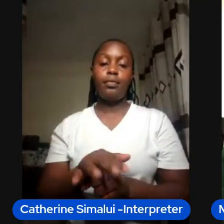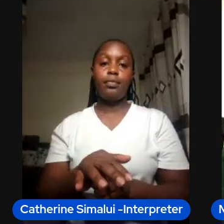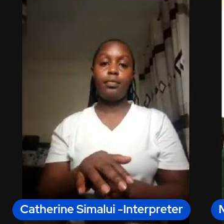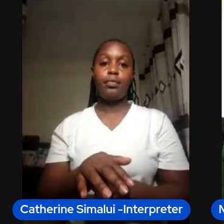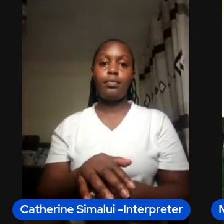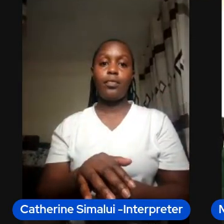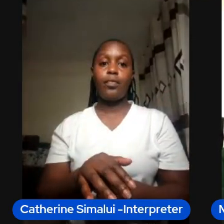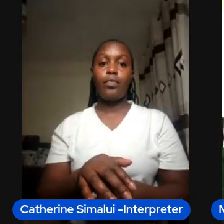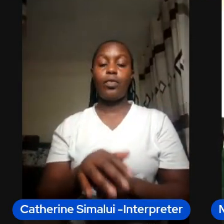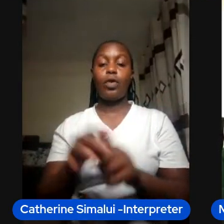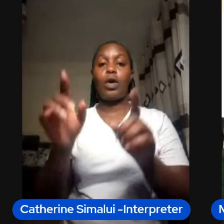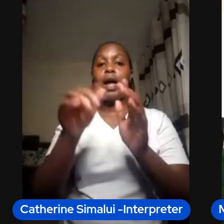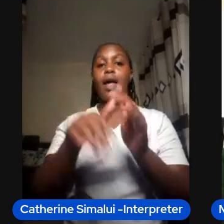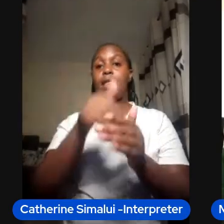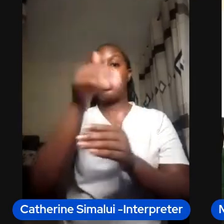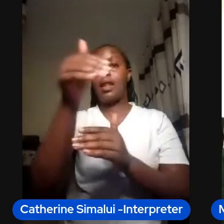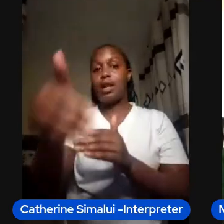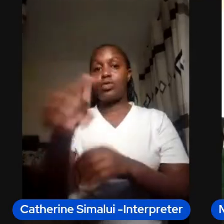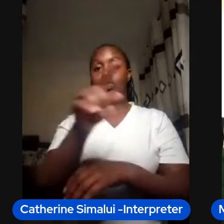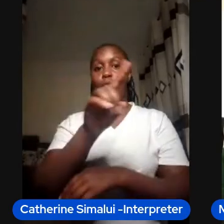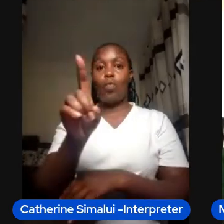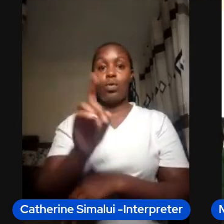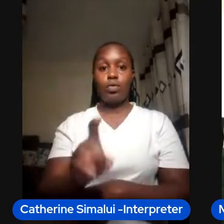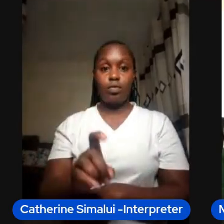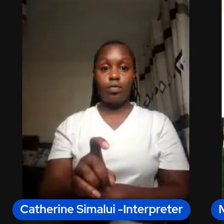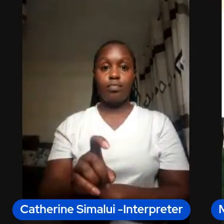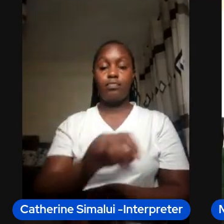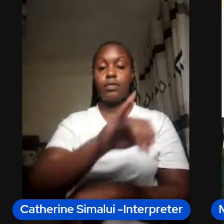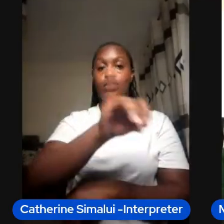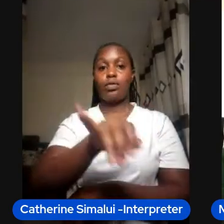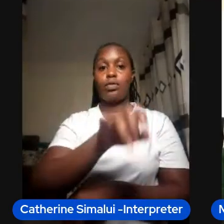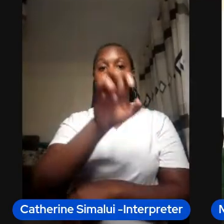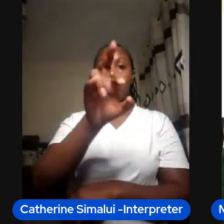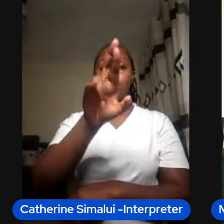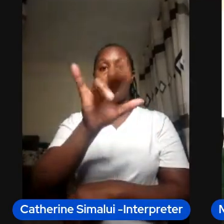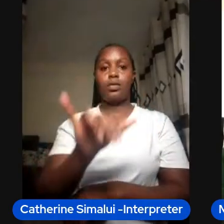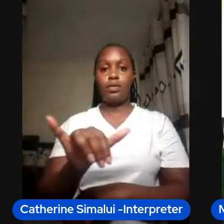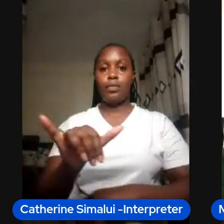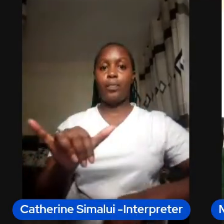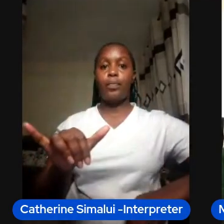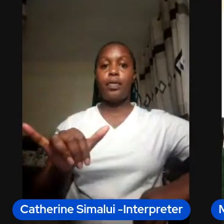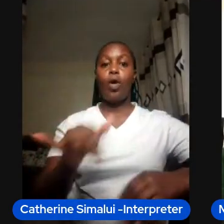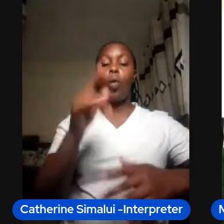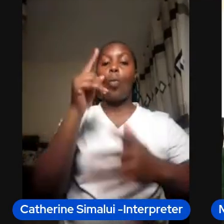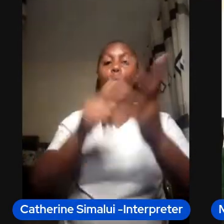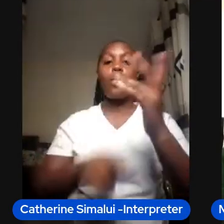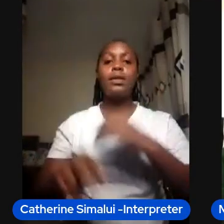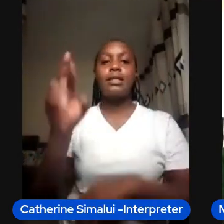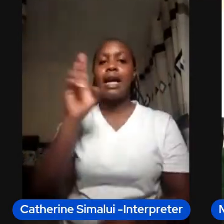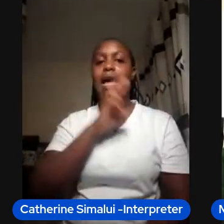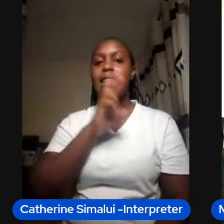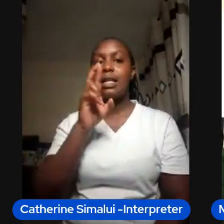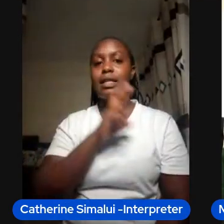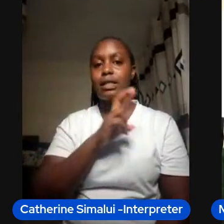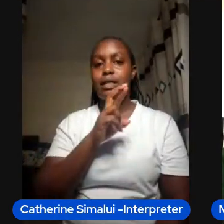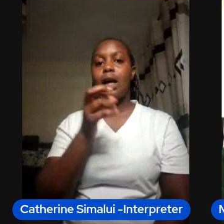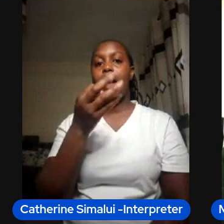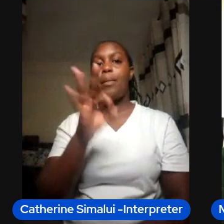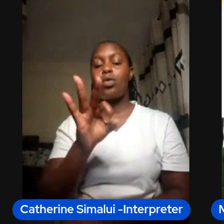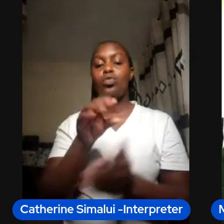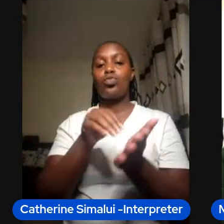Jumping to the next question, Jerry, what are the risks of tokenism and how